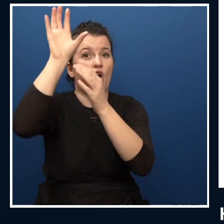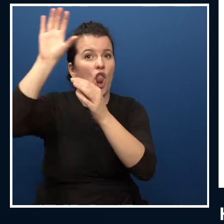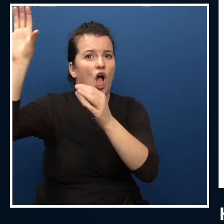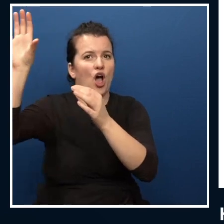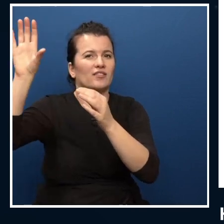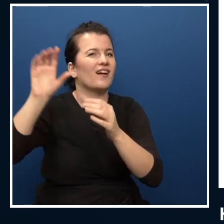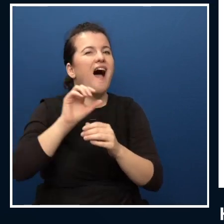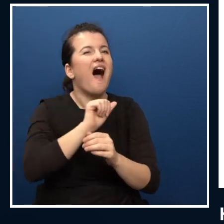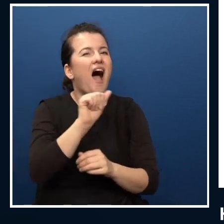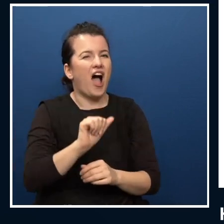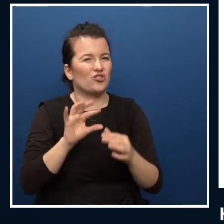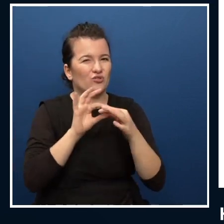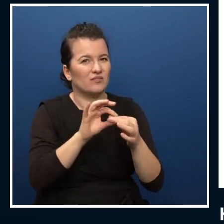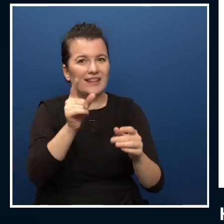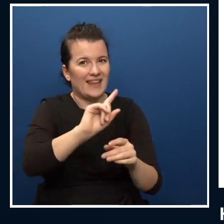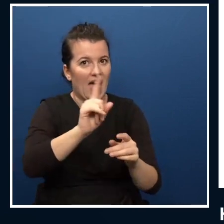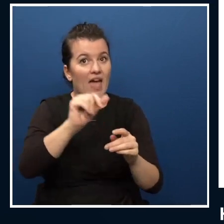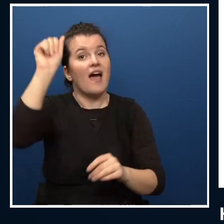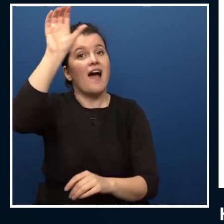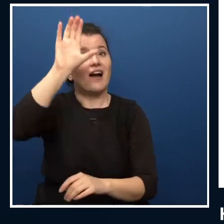hit